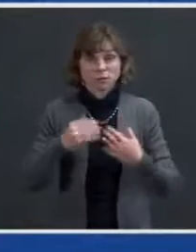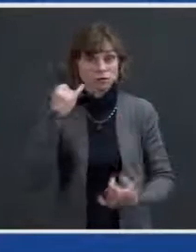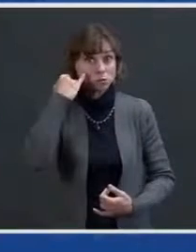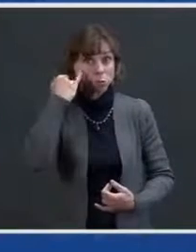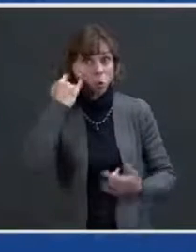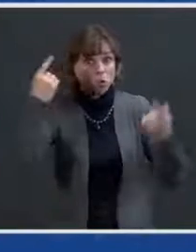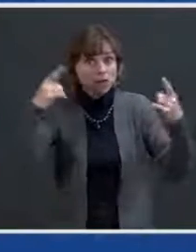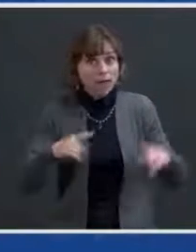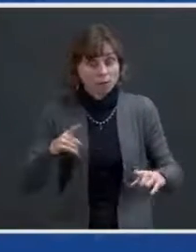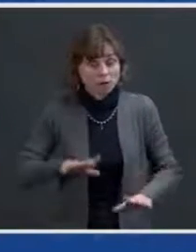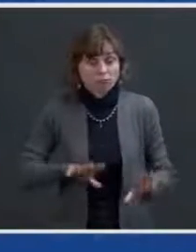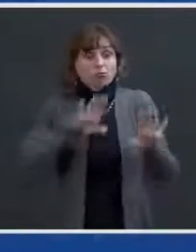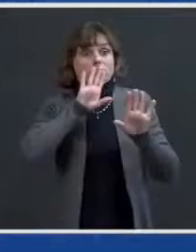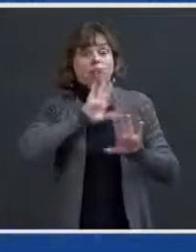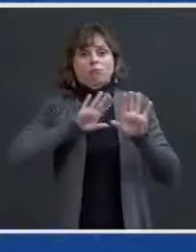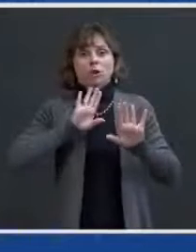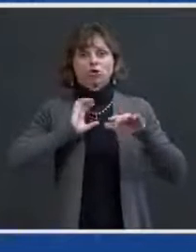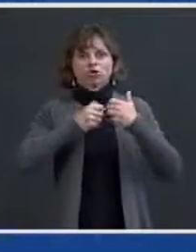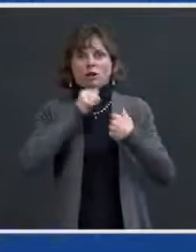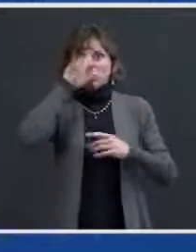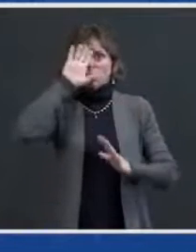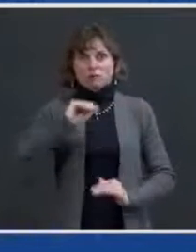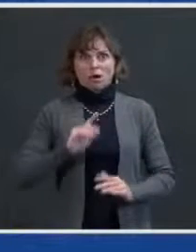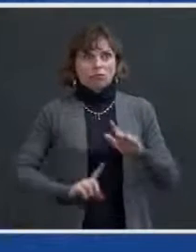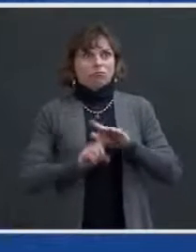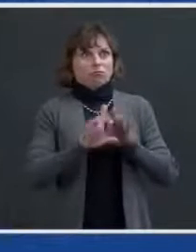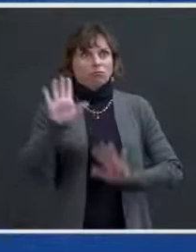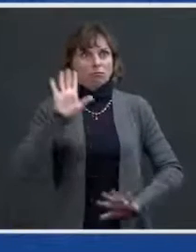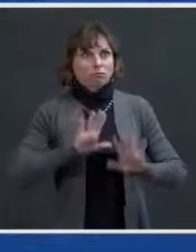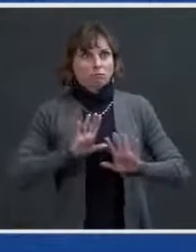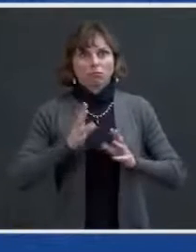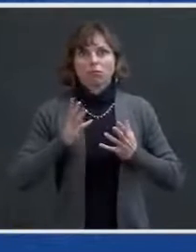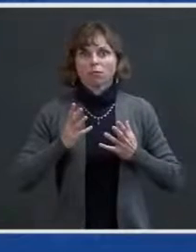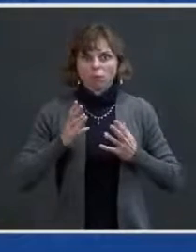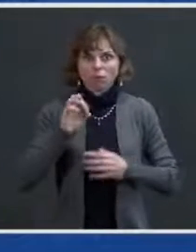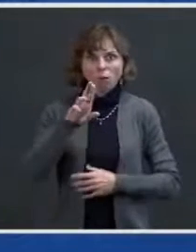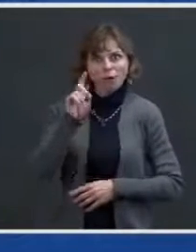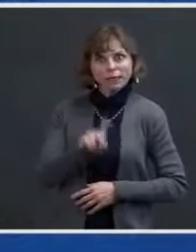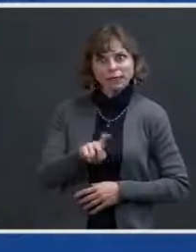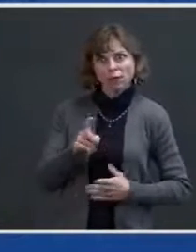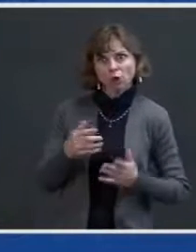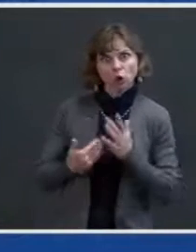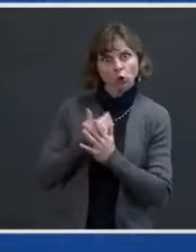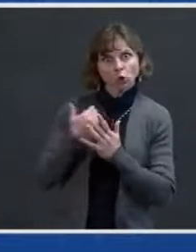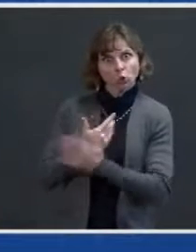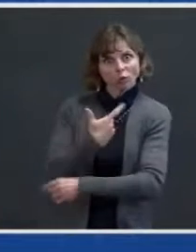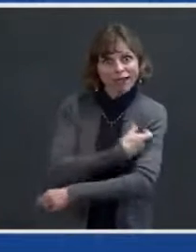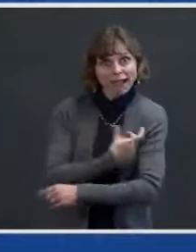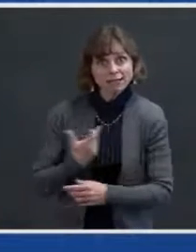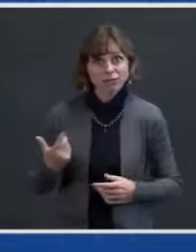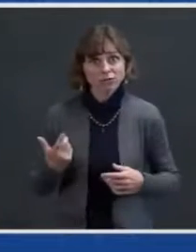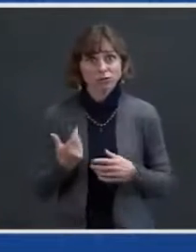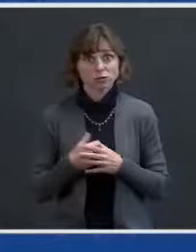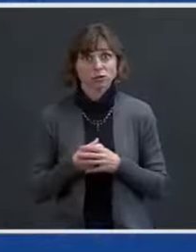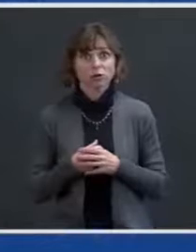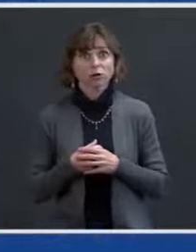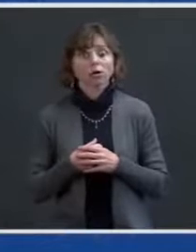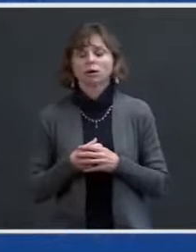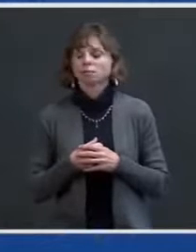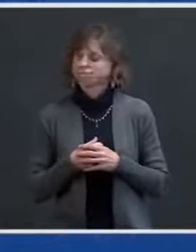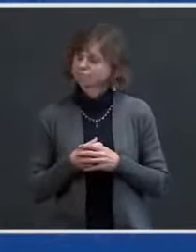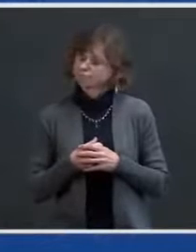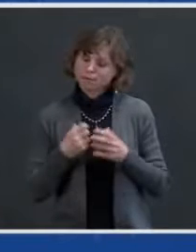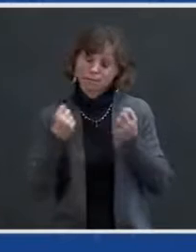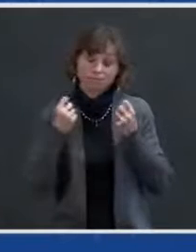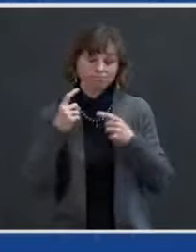encounter unexpected challenges, or there'll be a new need for a vaccine effort, a vaccination effort. A lot can